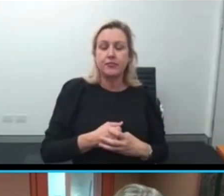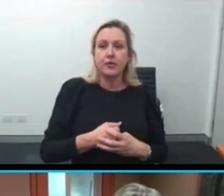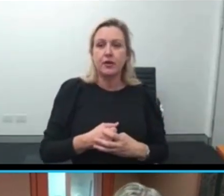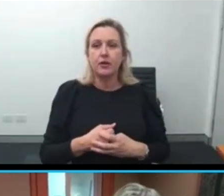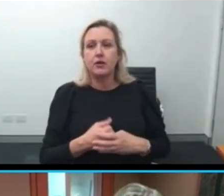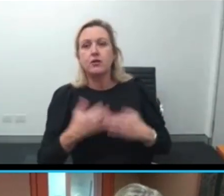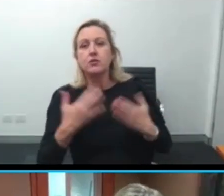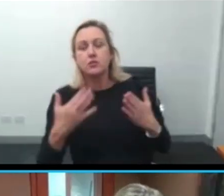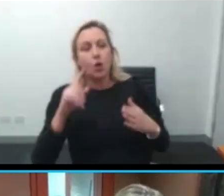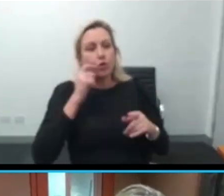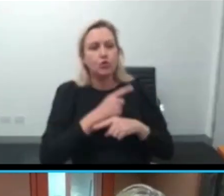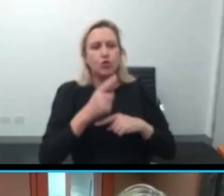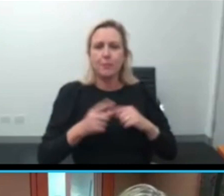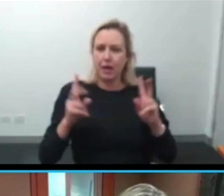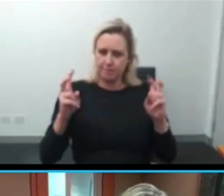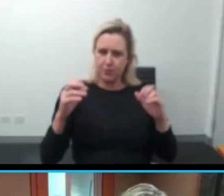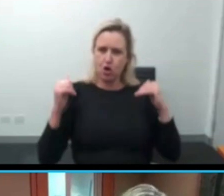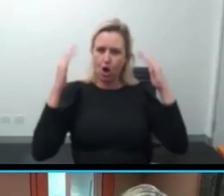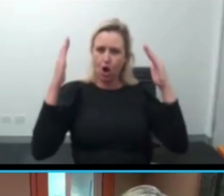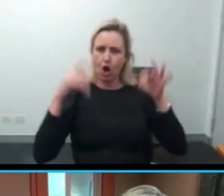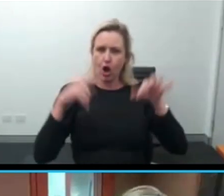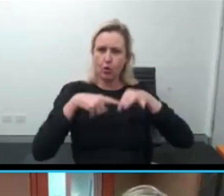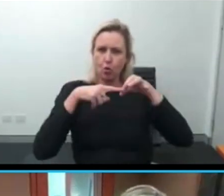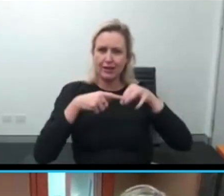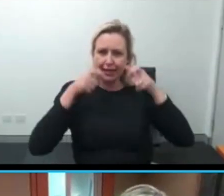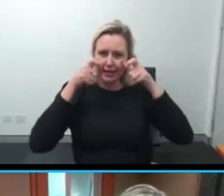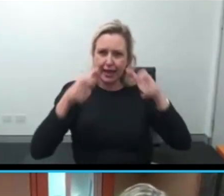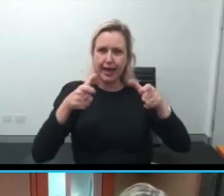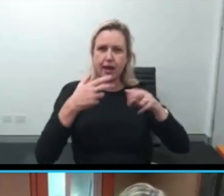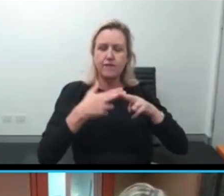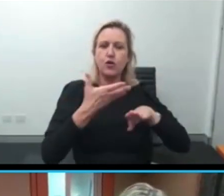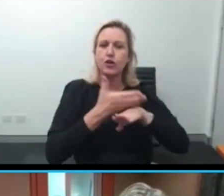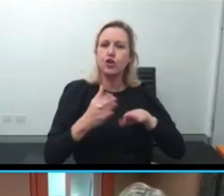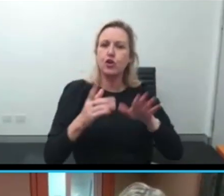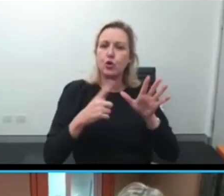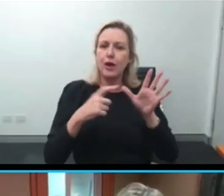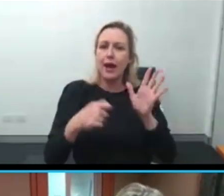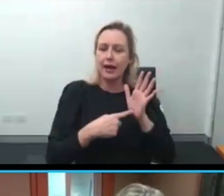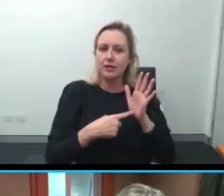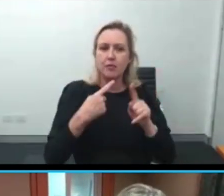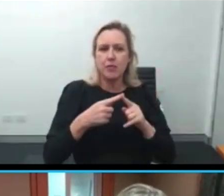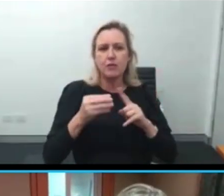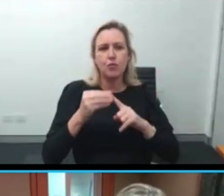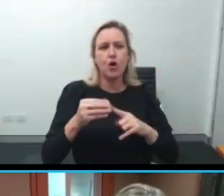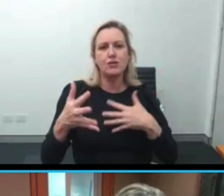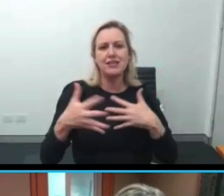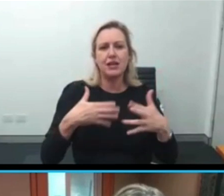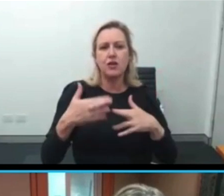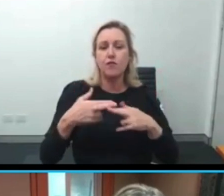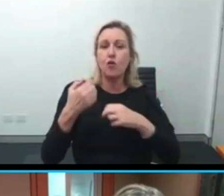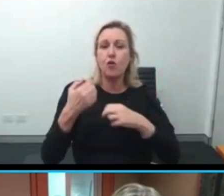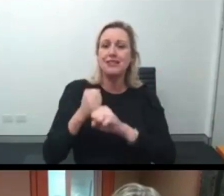proposed definition of high quality care for the new Act, and also proposed arrangements for protecting